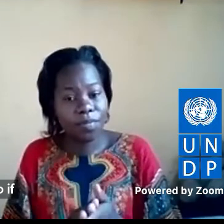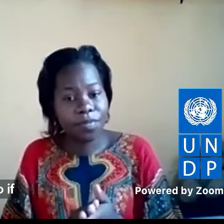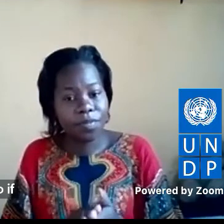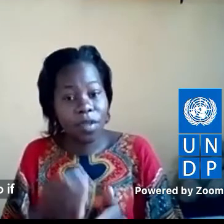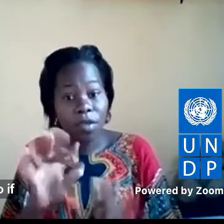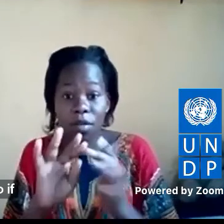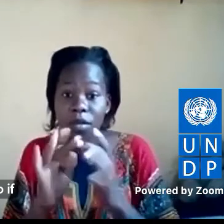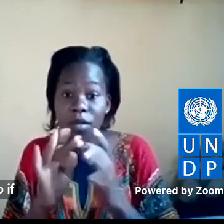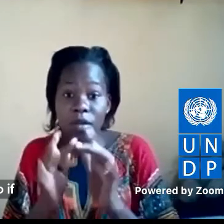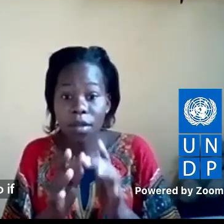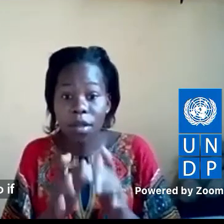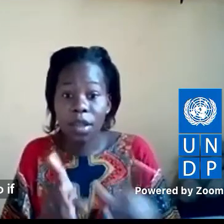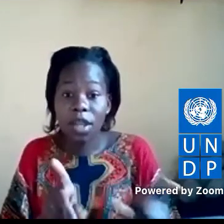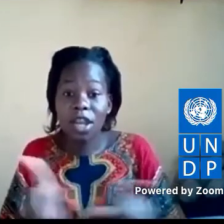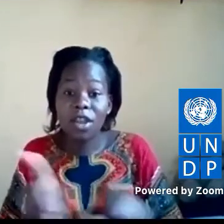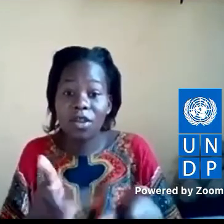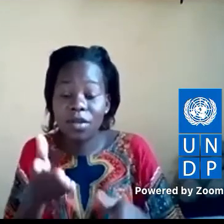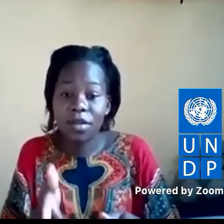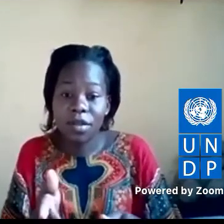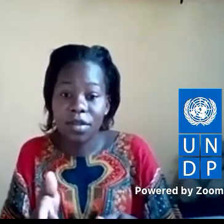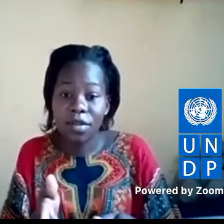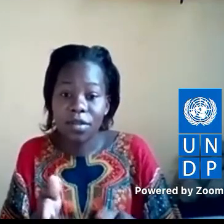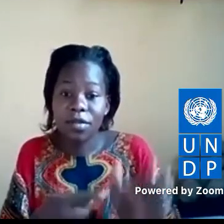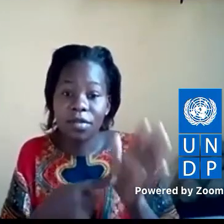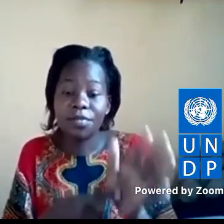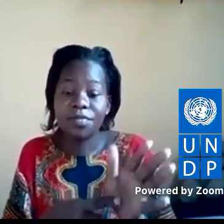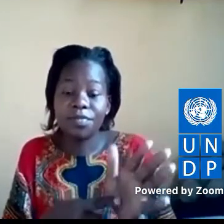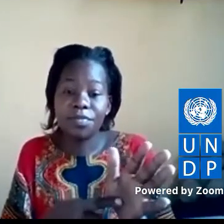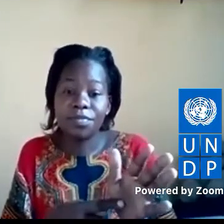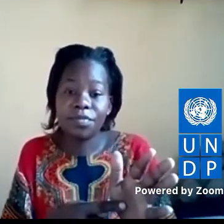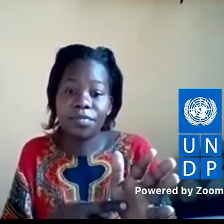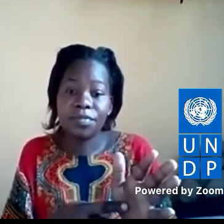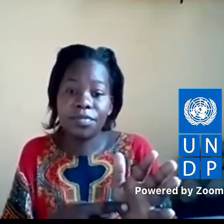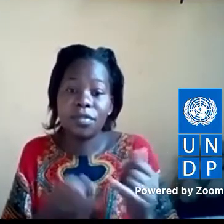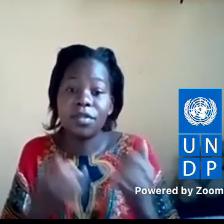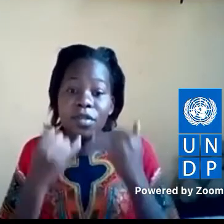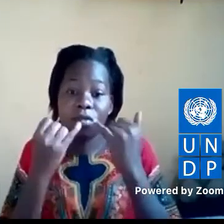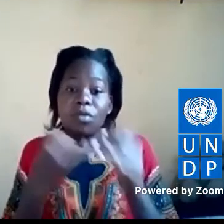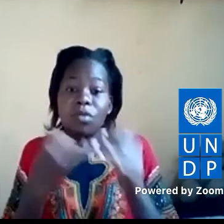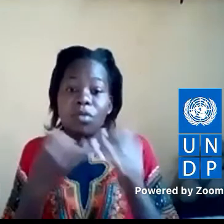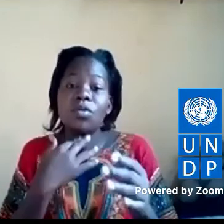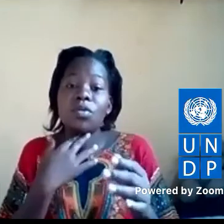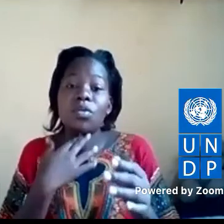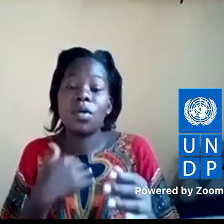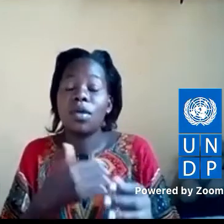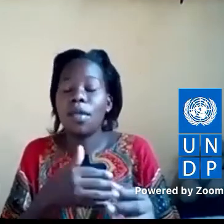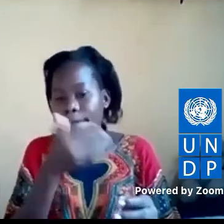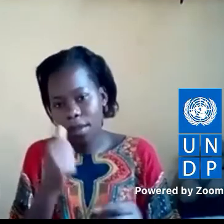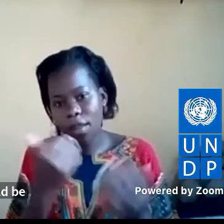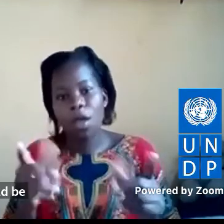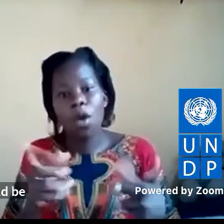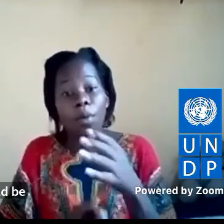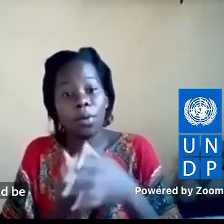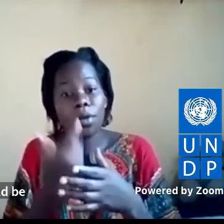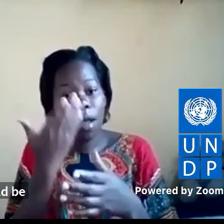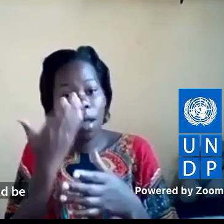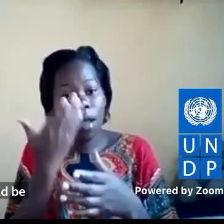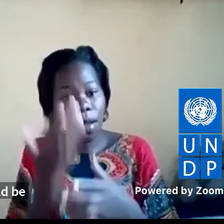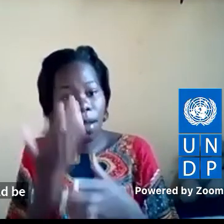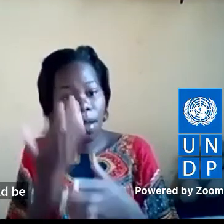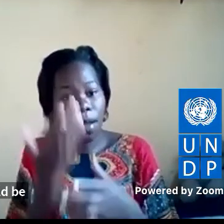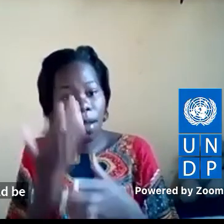directory, in terms of the kind of information we need, it would be good. So the opportunities are there. It's us to really be smart about